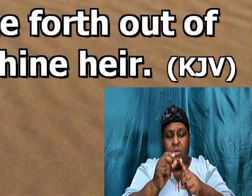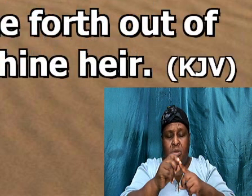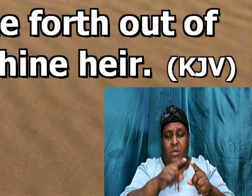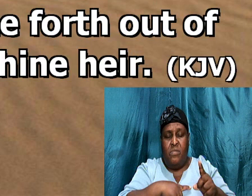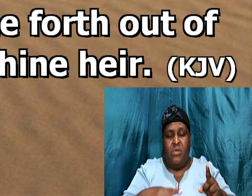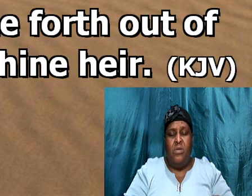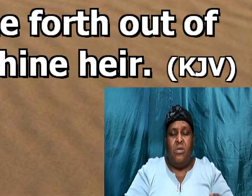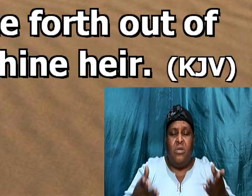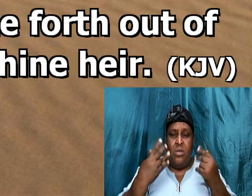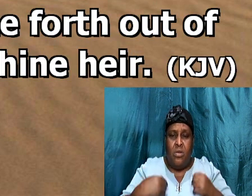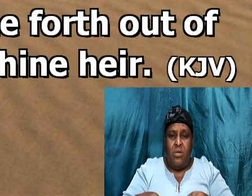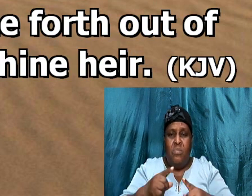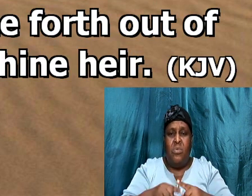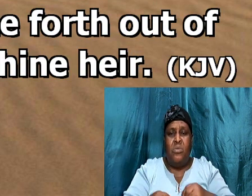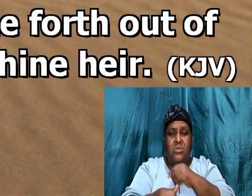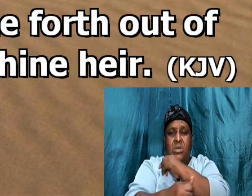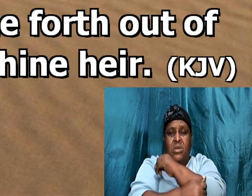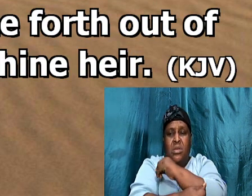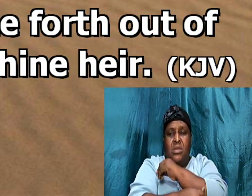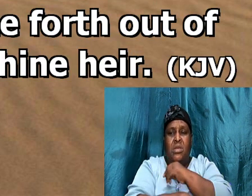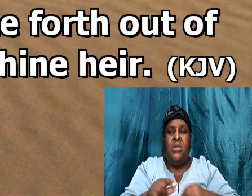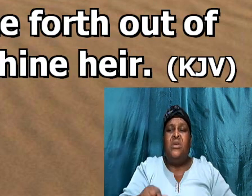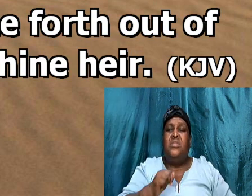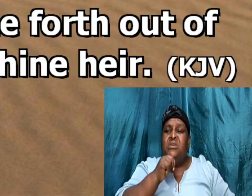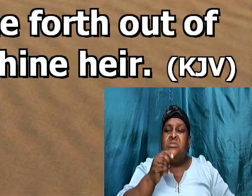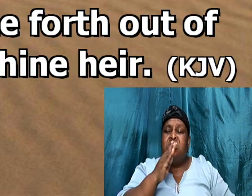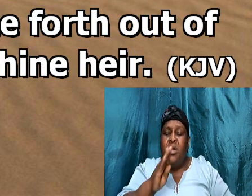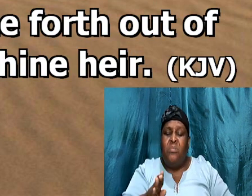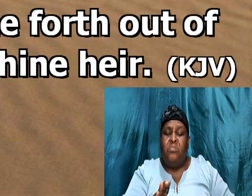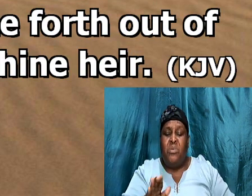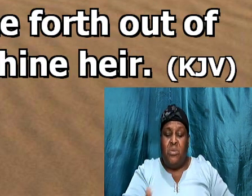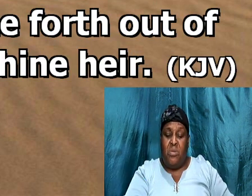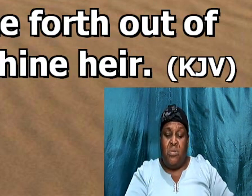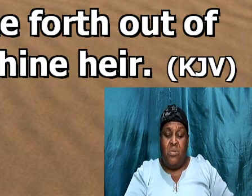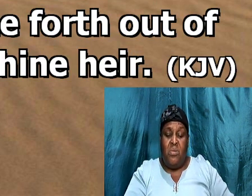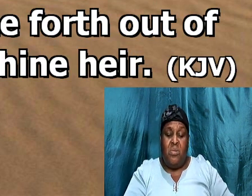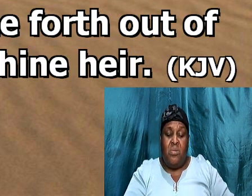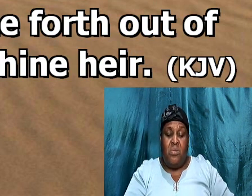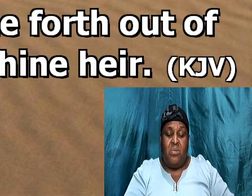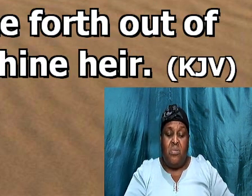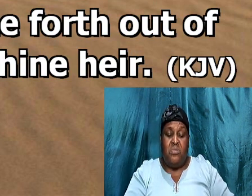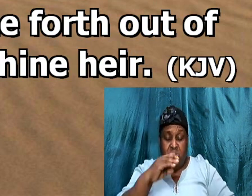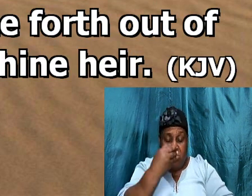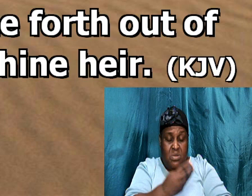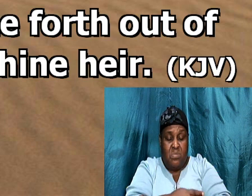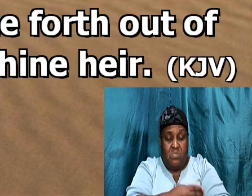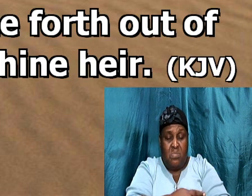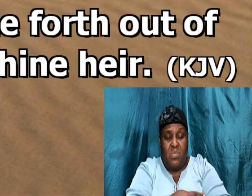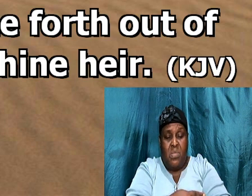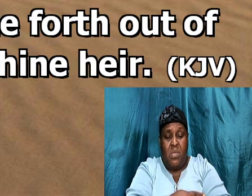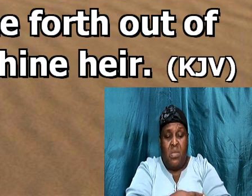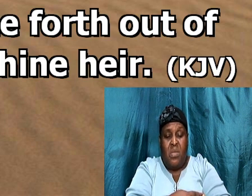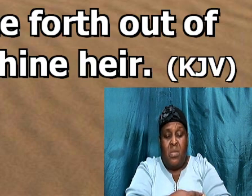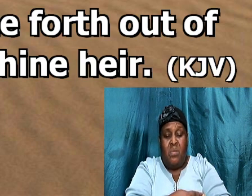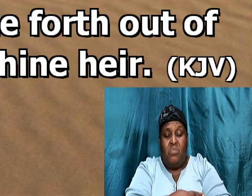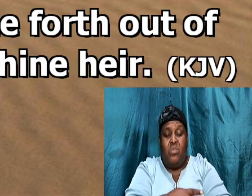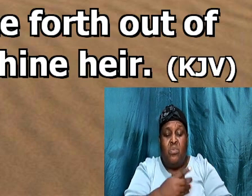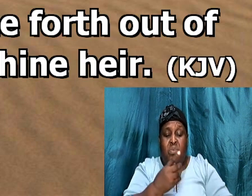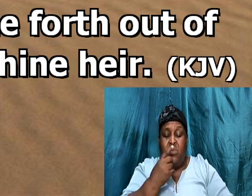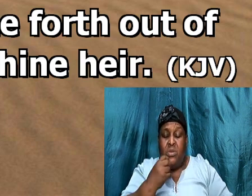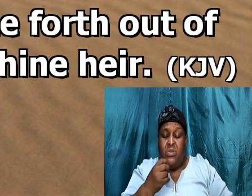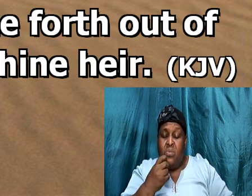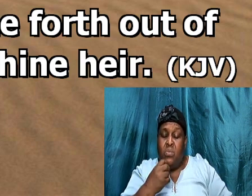saying, This shall not be in thine hair, but he that shall come forth out of thine own bowels